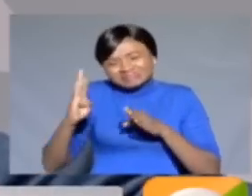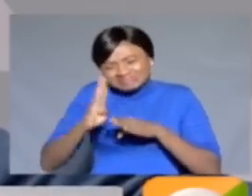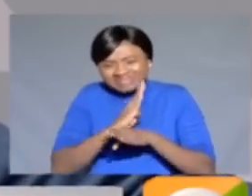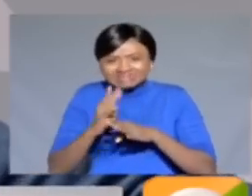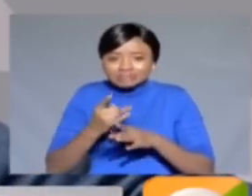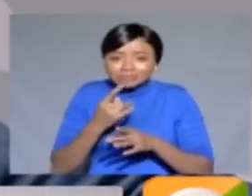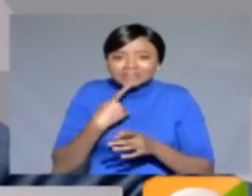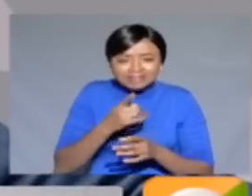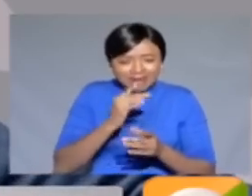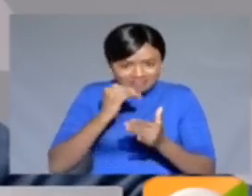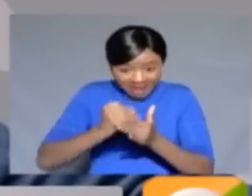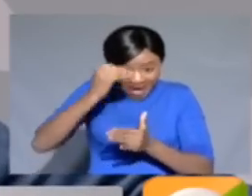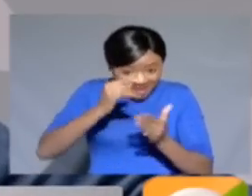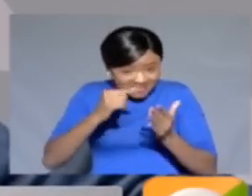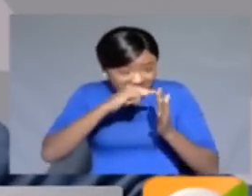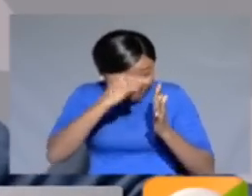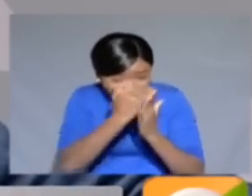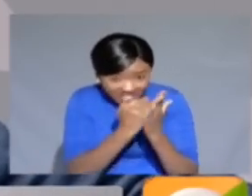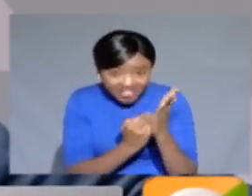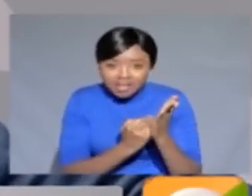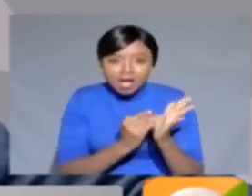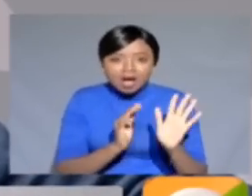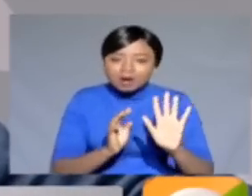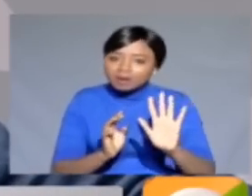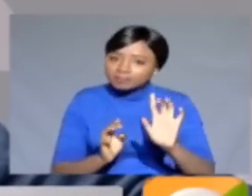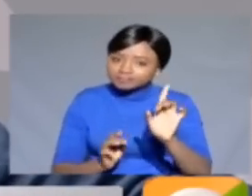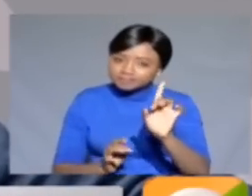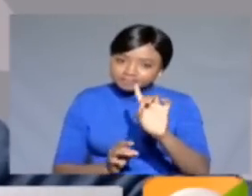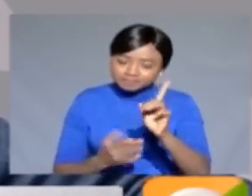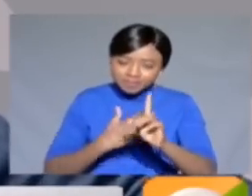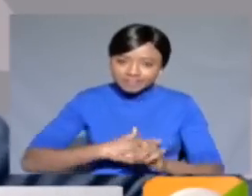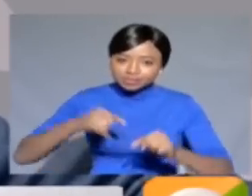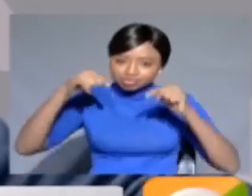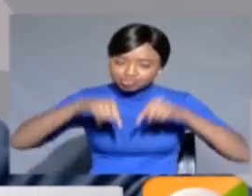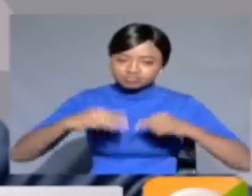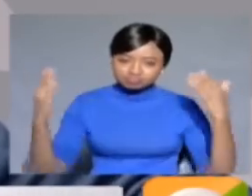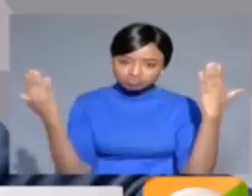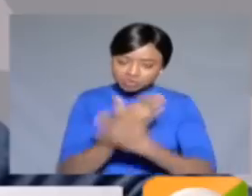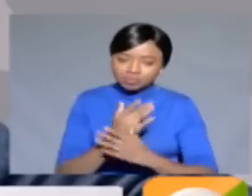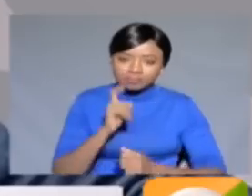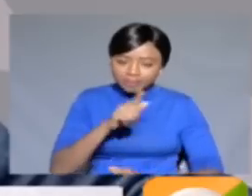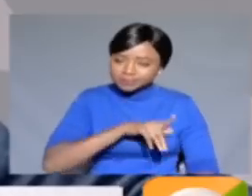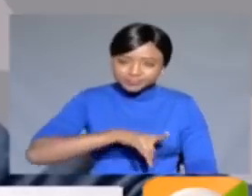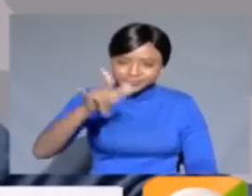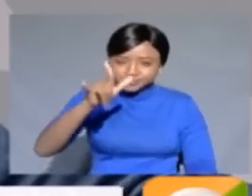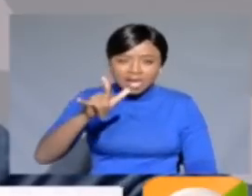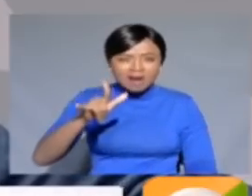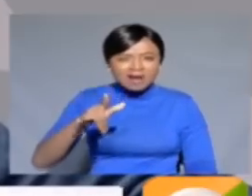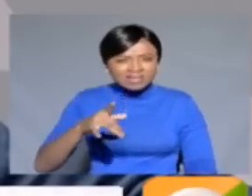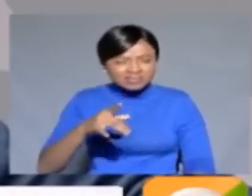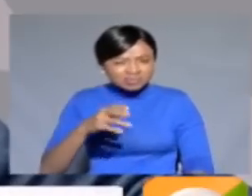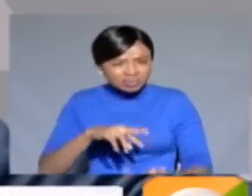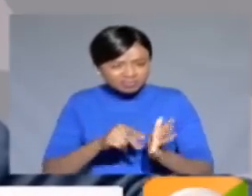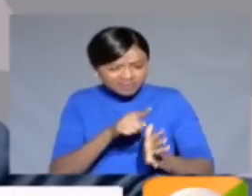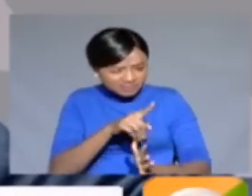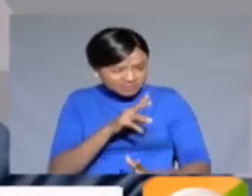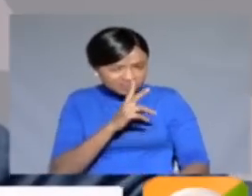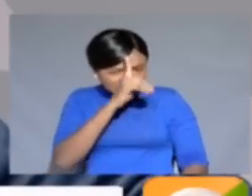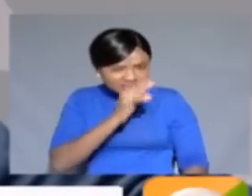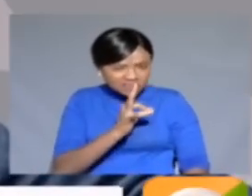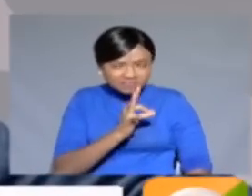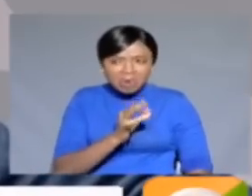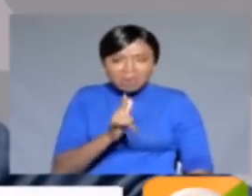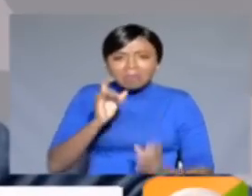says, "No, I'd like you to go like tonight if I can." So then you start to think, well, maybe this is a little bit serious. So I went to